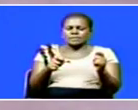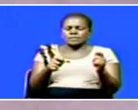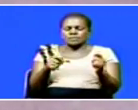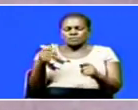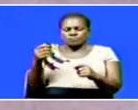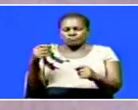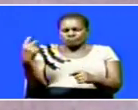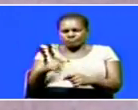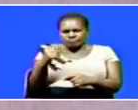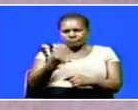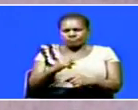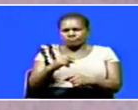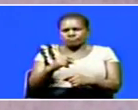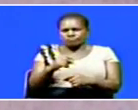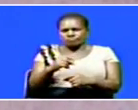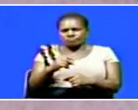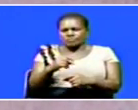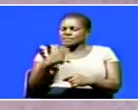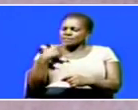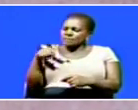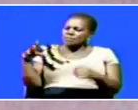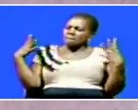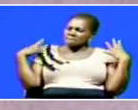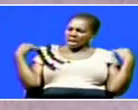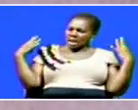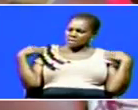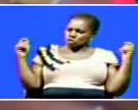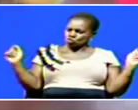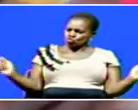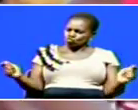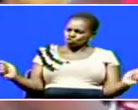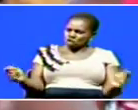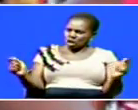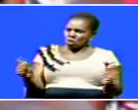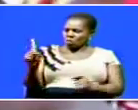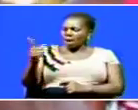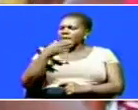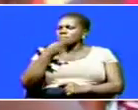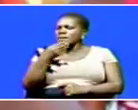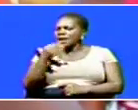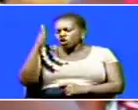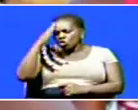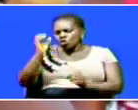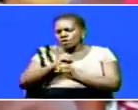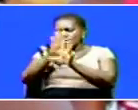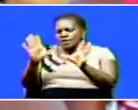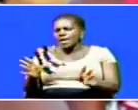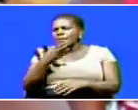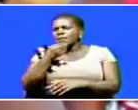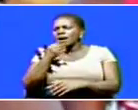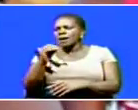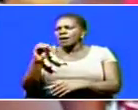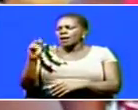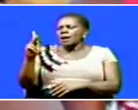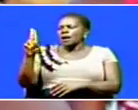this community over claims that they practice witchcraft. Mzee wetu mmoja hapa anajulikana sana kama mzee Chengo